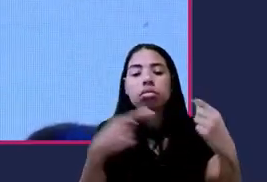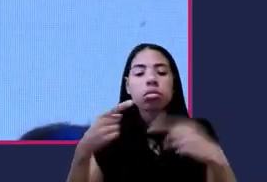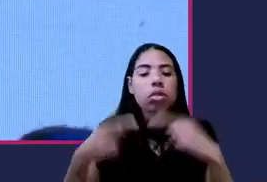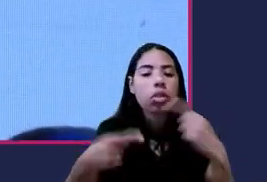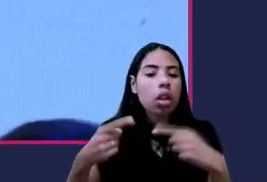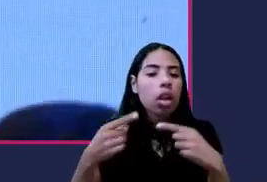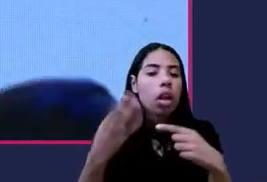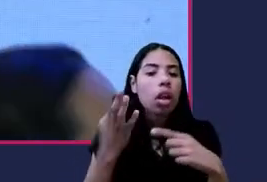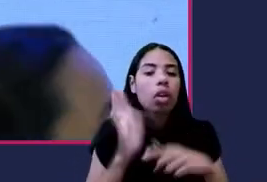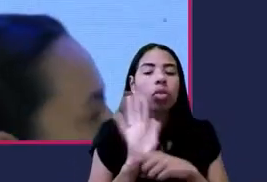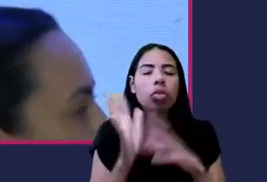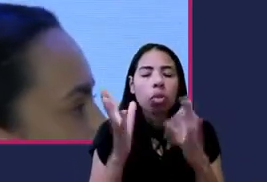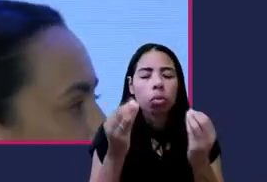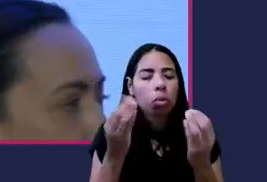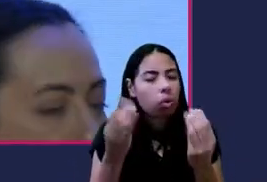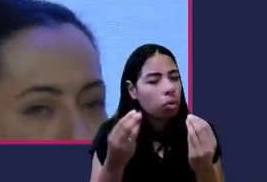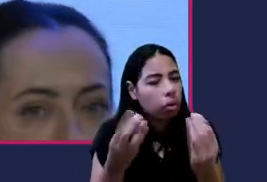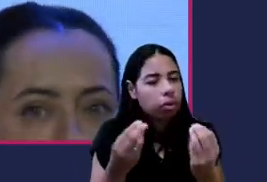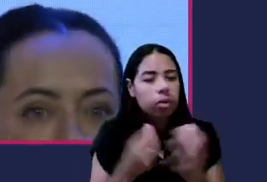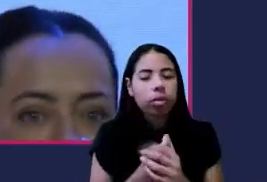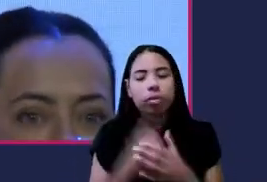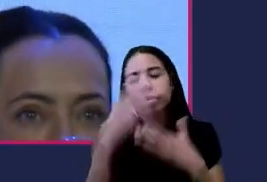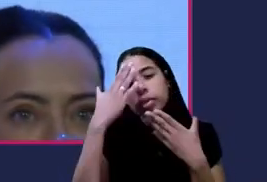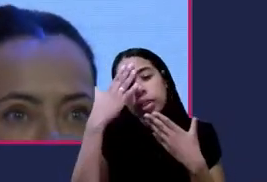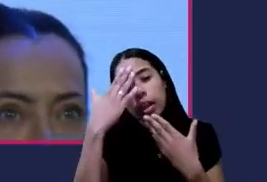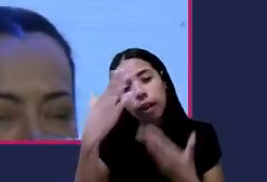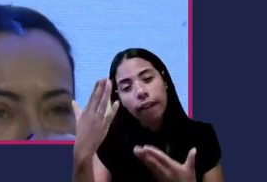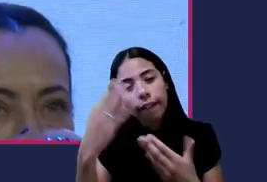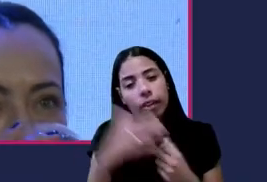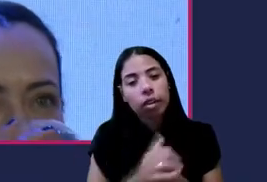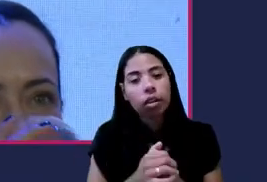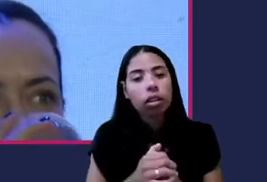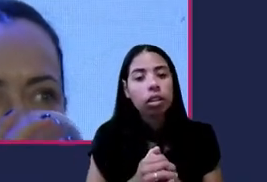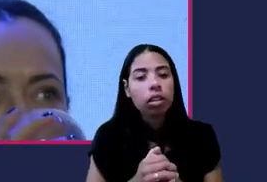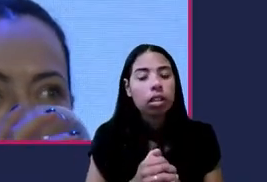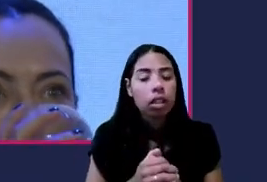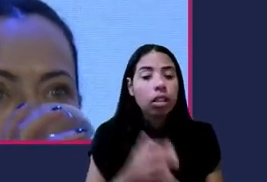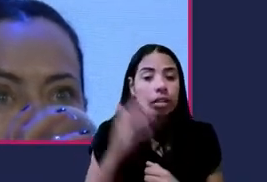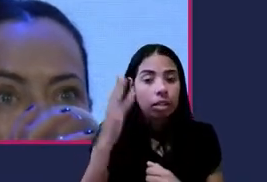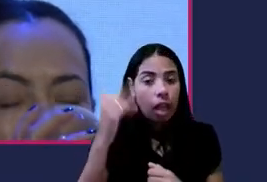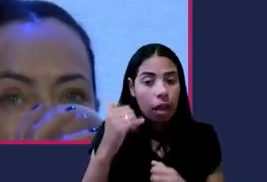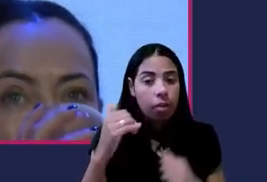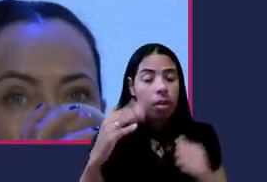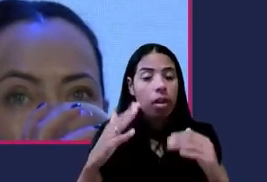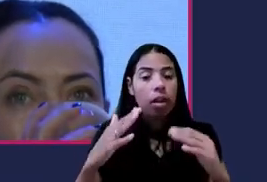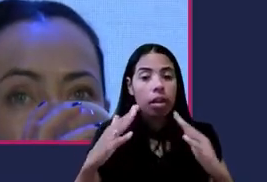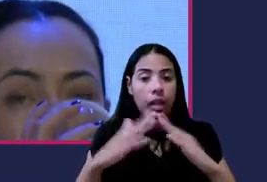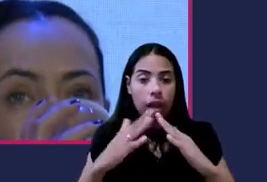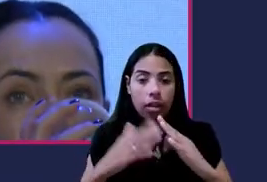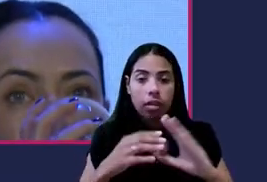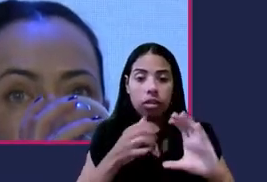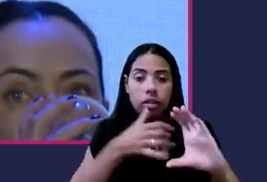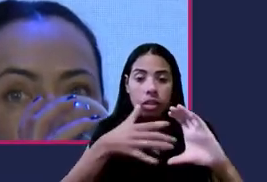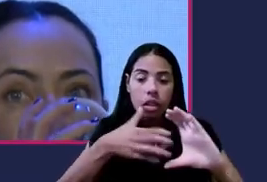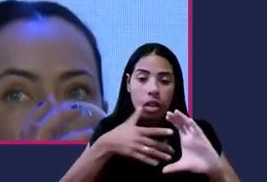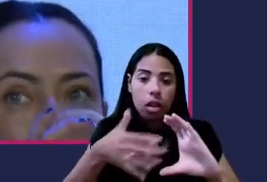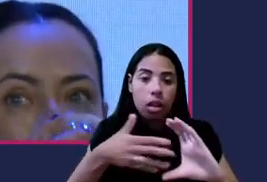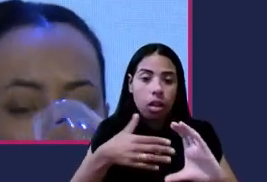represented. You've been doing great work to help the federal government too, but Casa